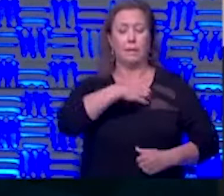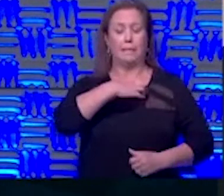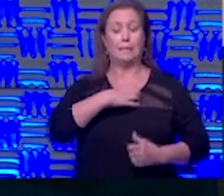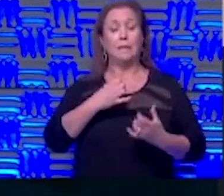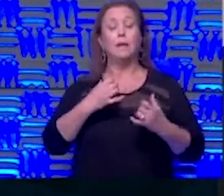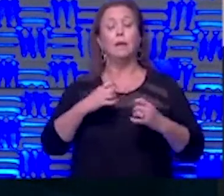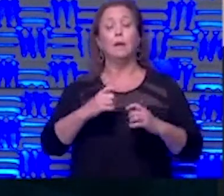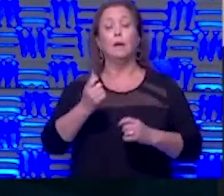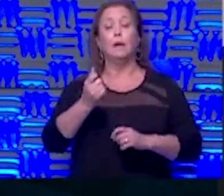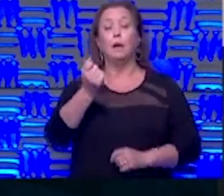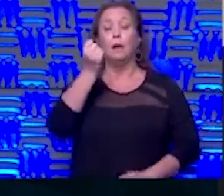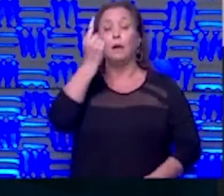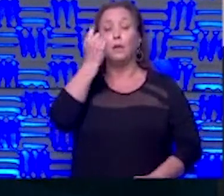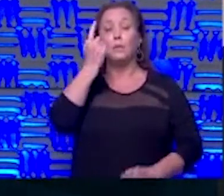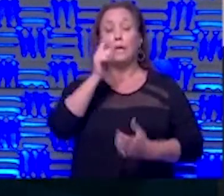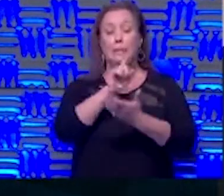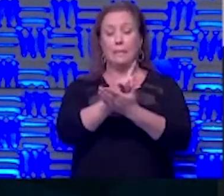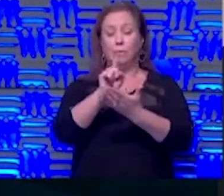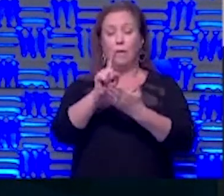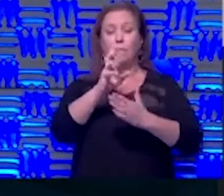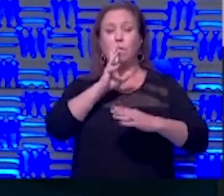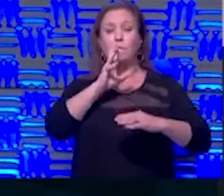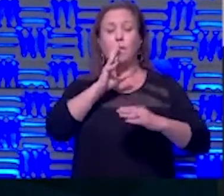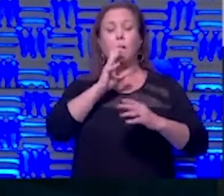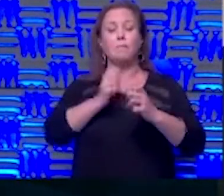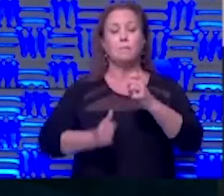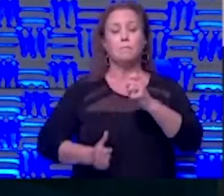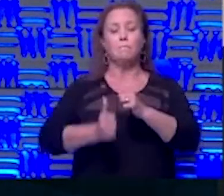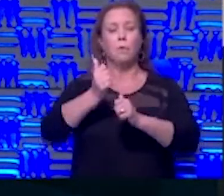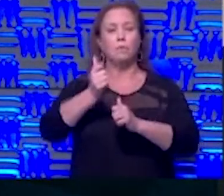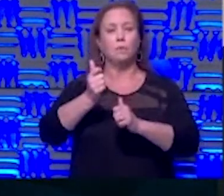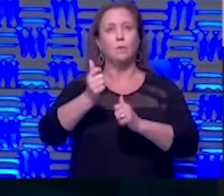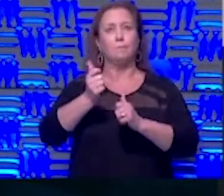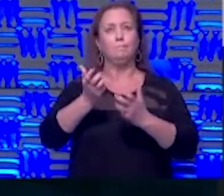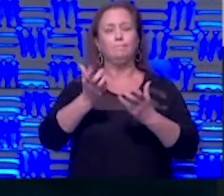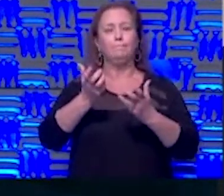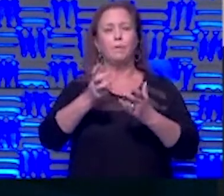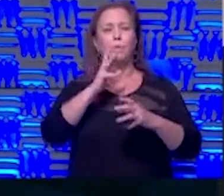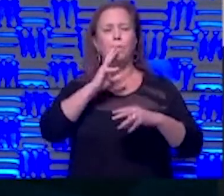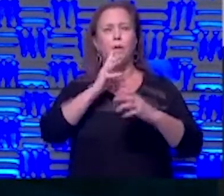we've spoken to most of the